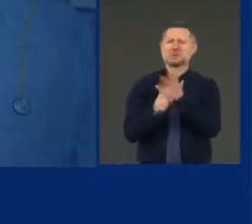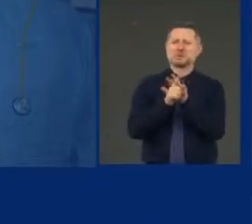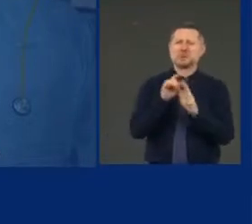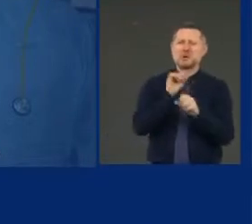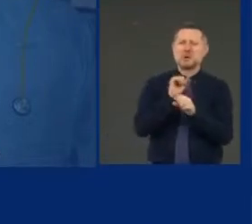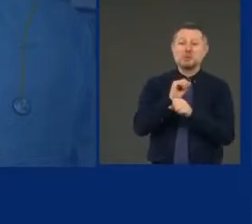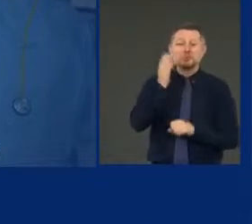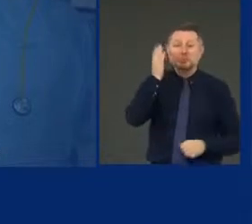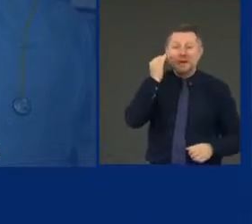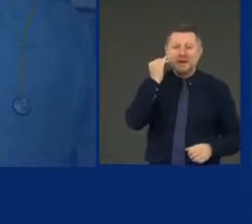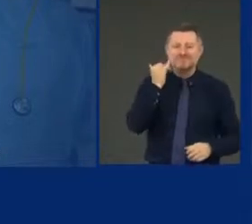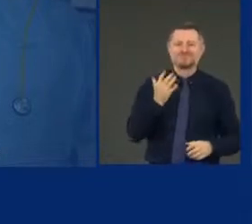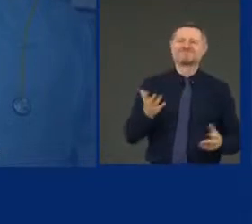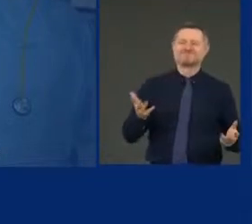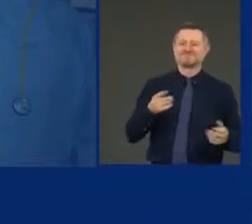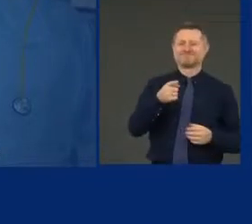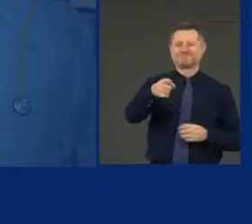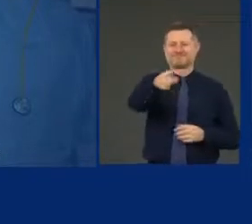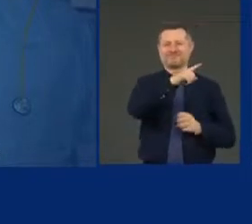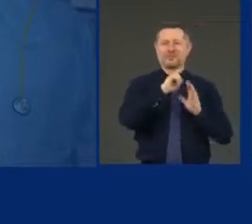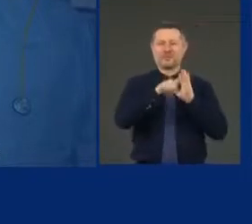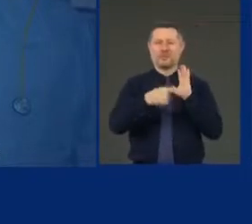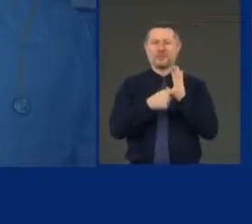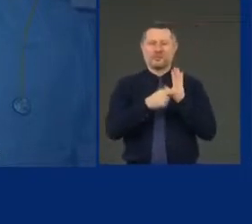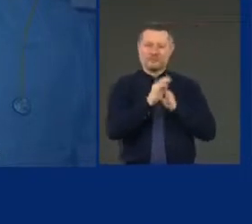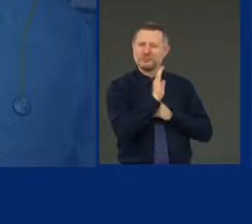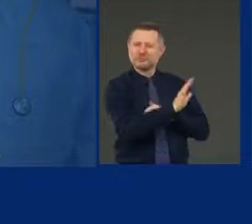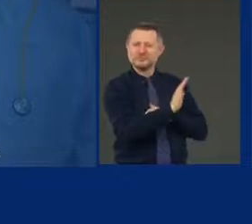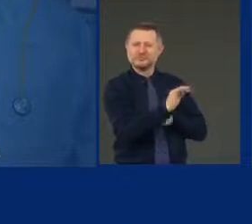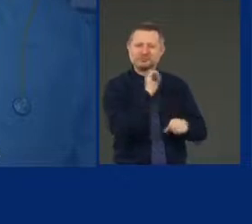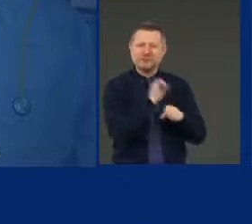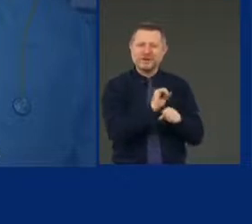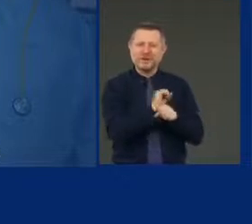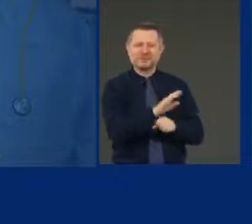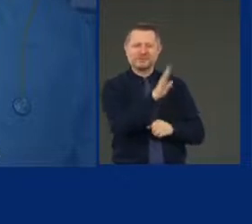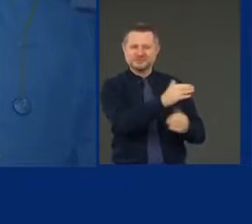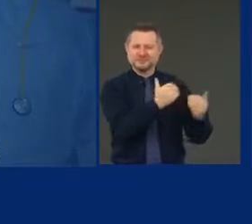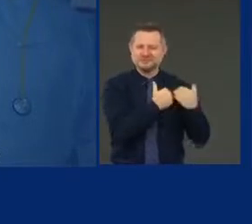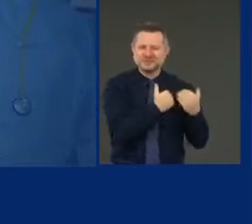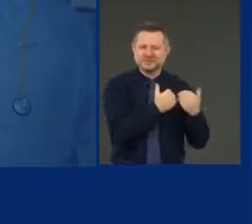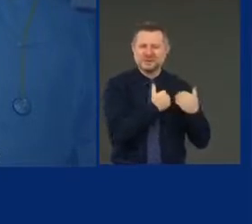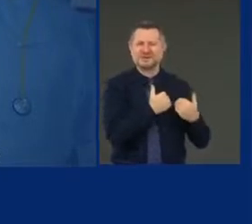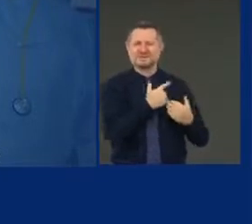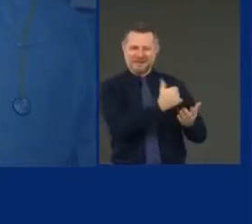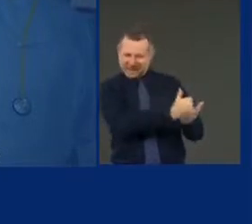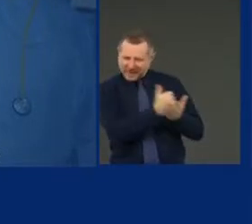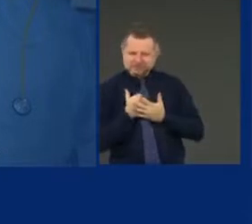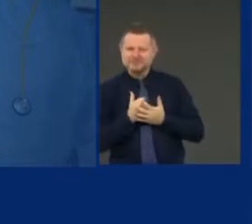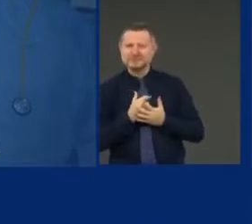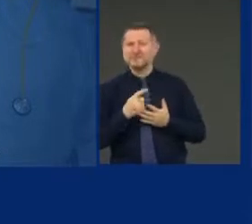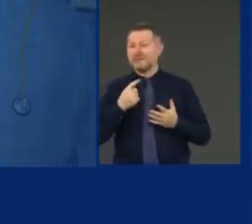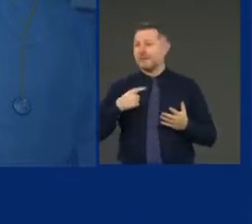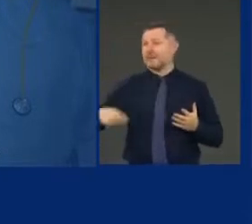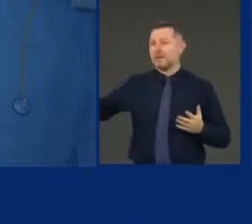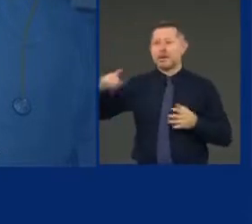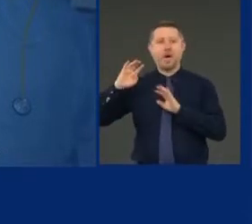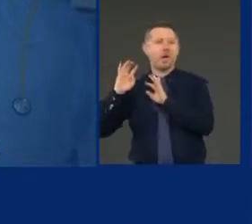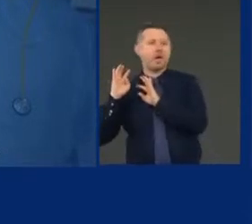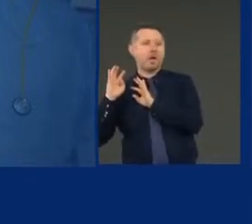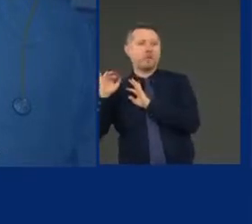it's your role, it's your duty, it's your obligation to us. And they